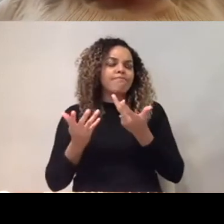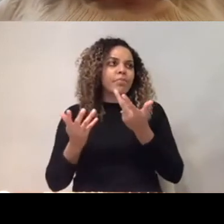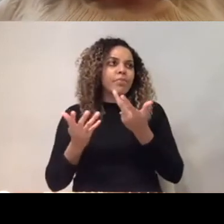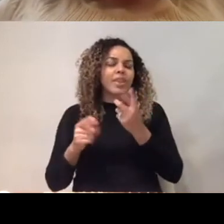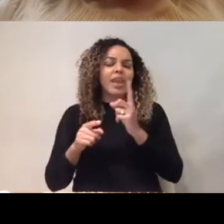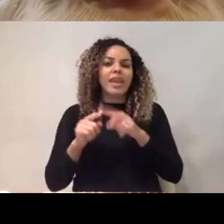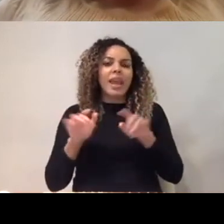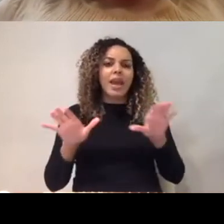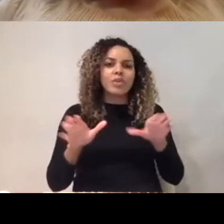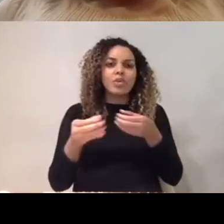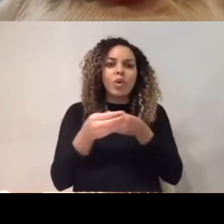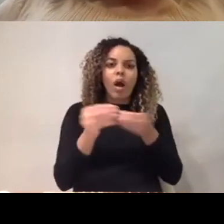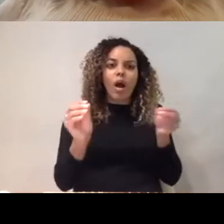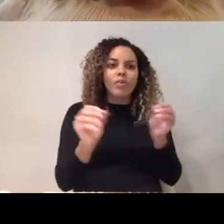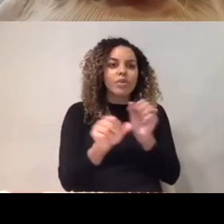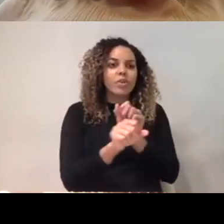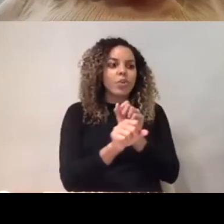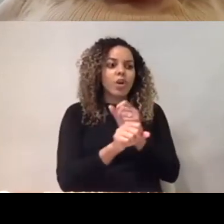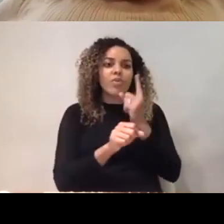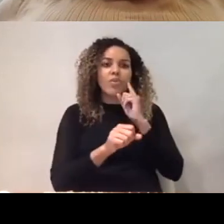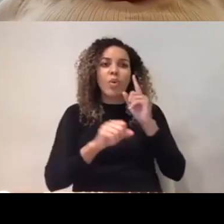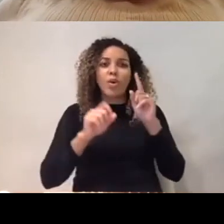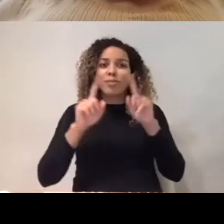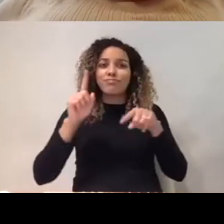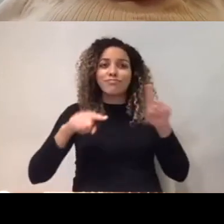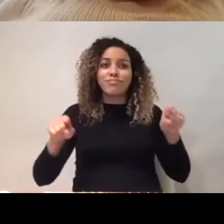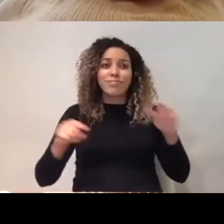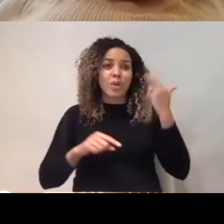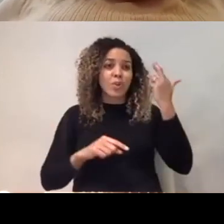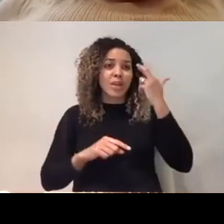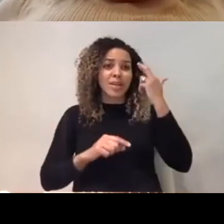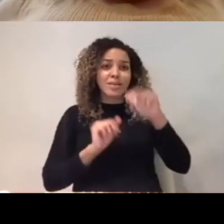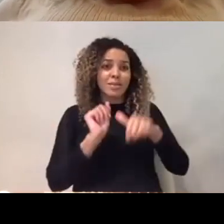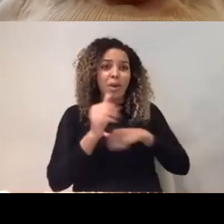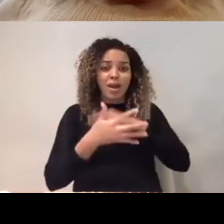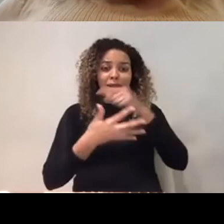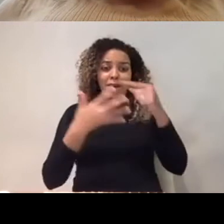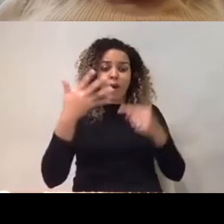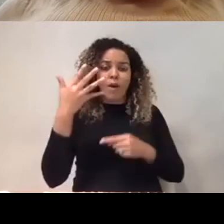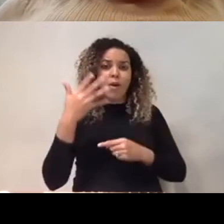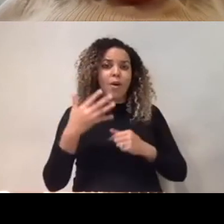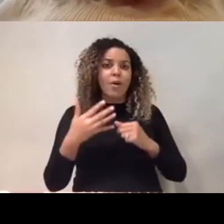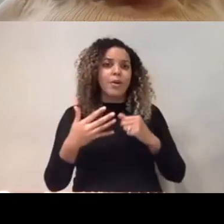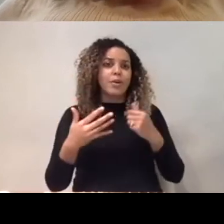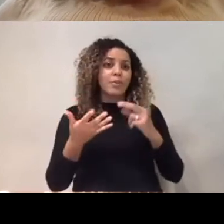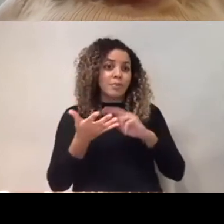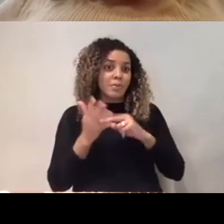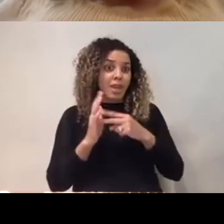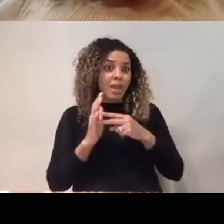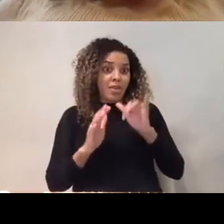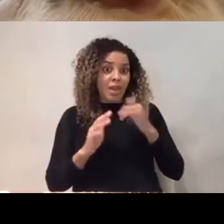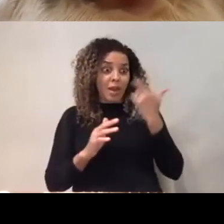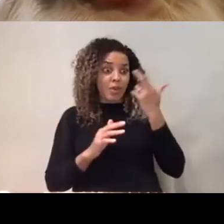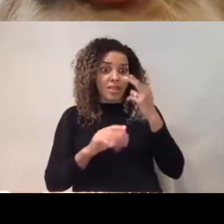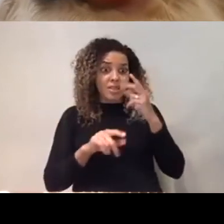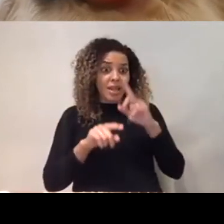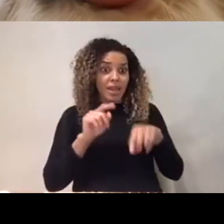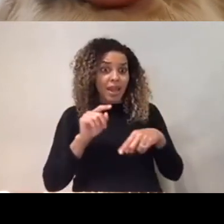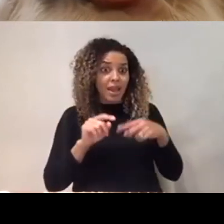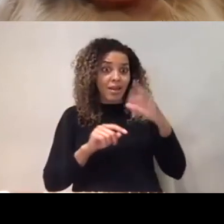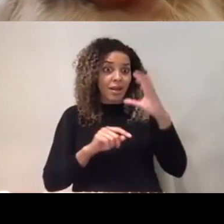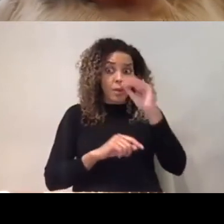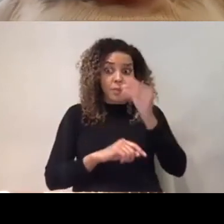for a variety of reasons. Are they automatically X'd out of working for a major publication because they can't physically come